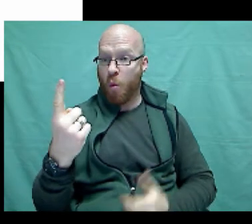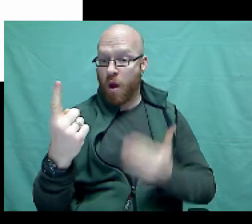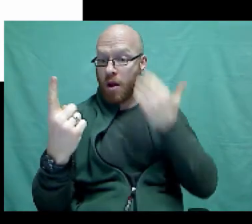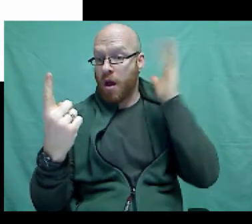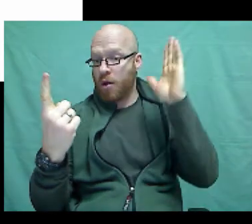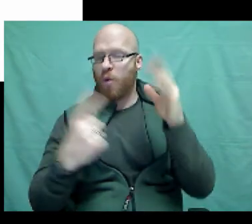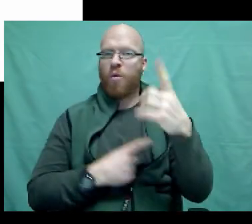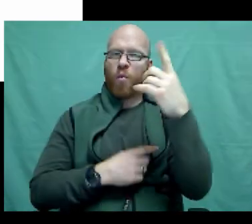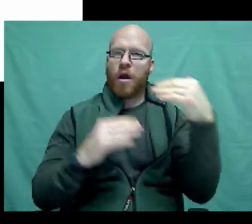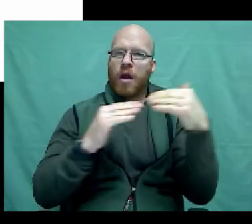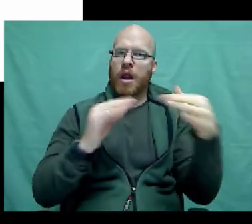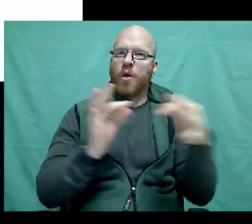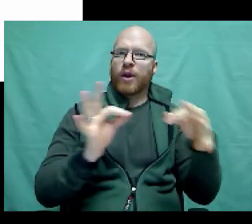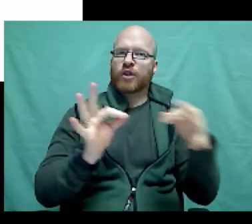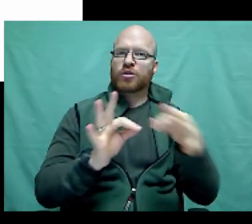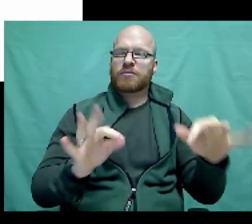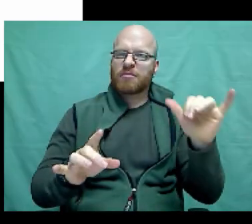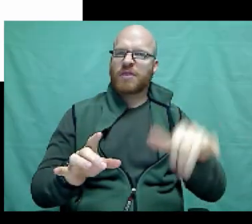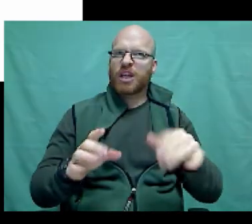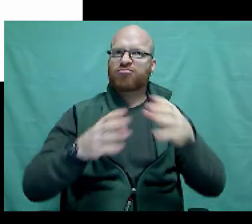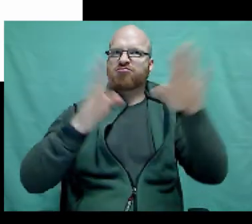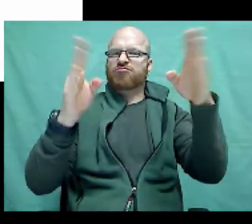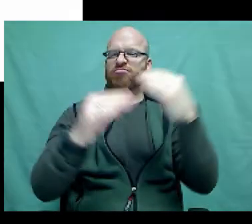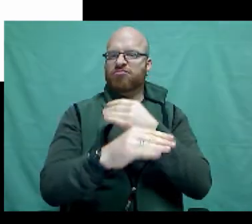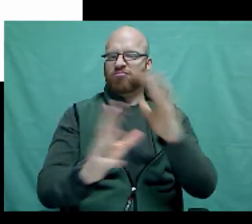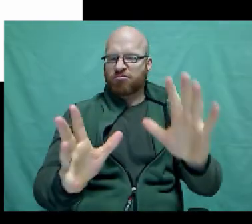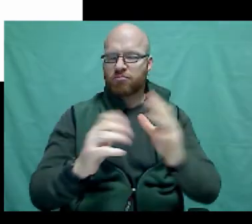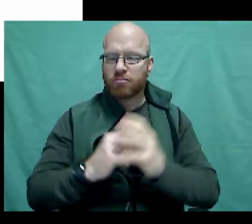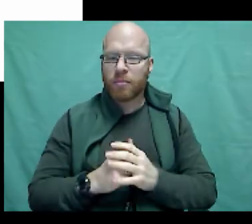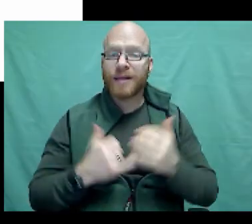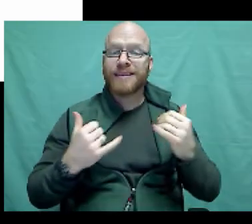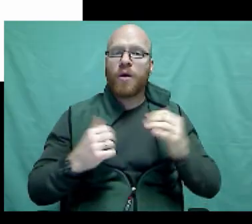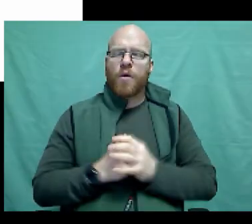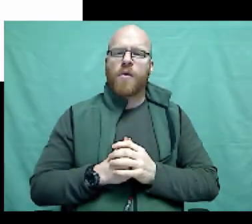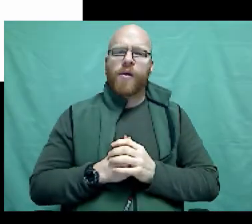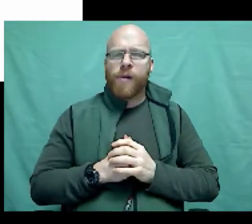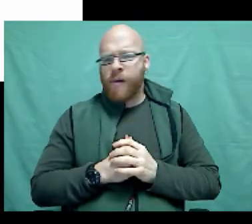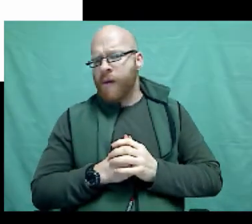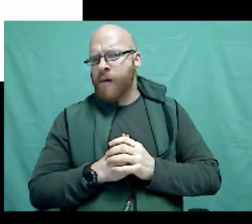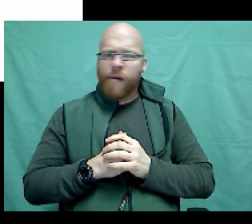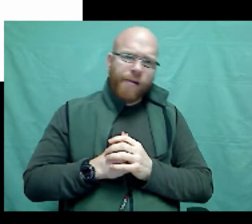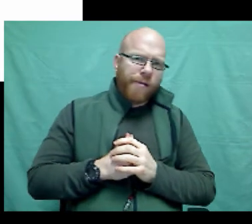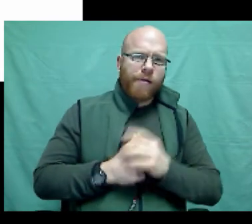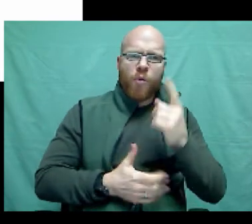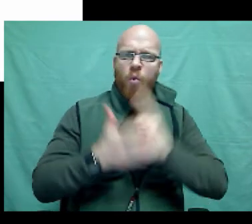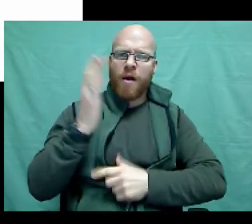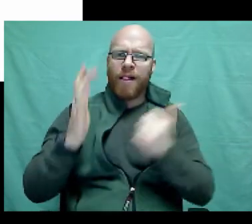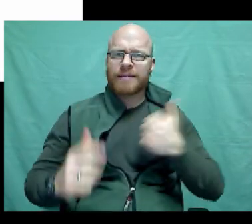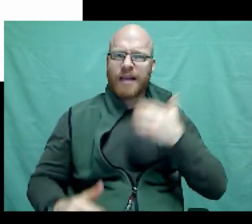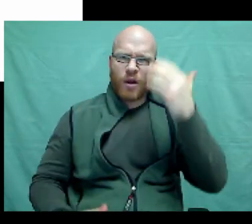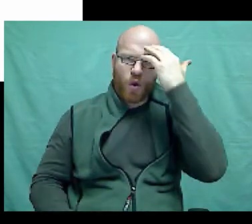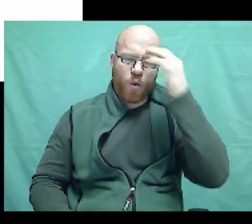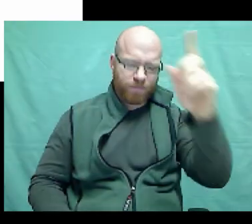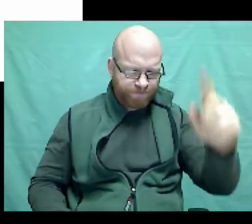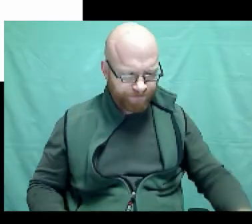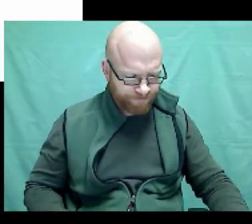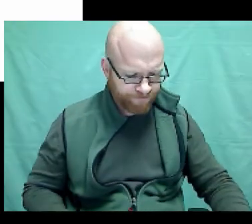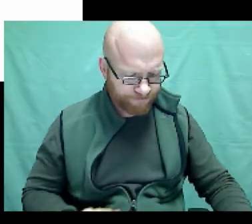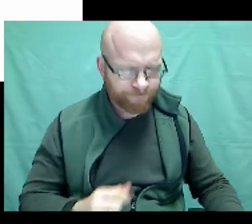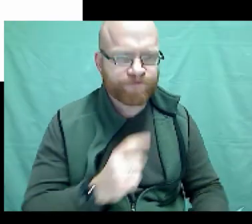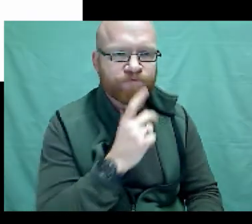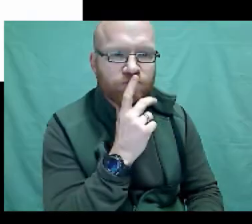unknowns. If we have one unknown, one equation, and so on and so forth. So, what else do we know?